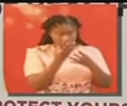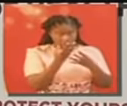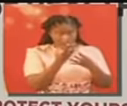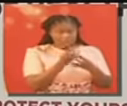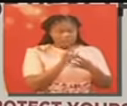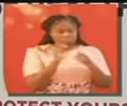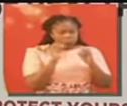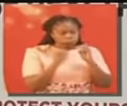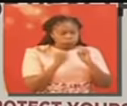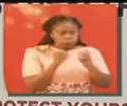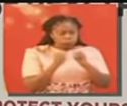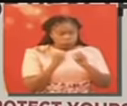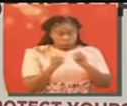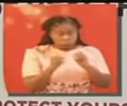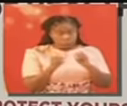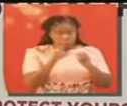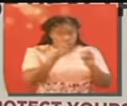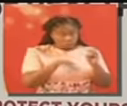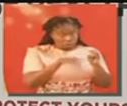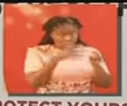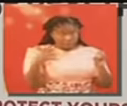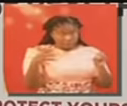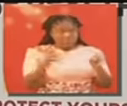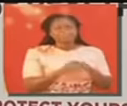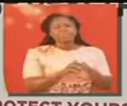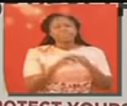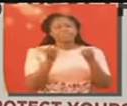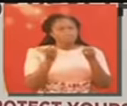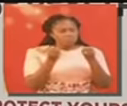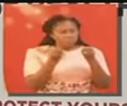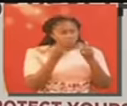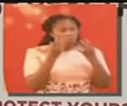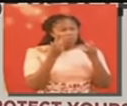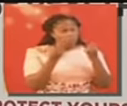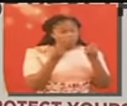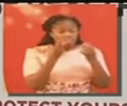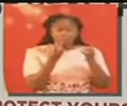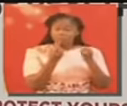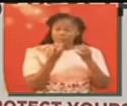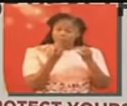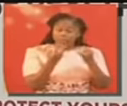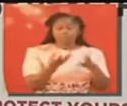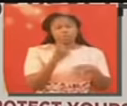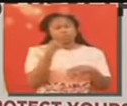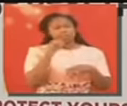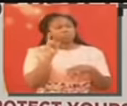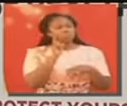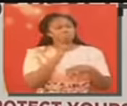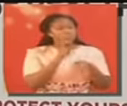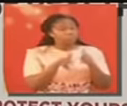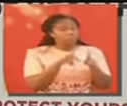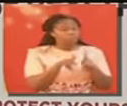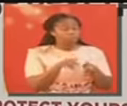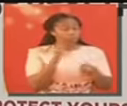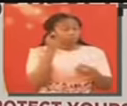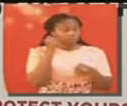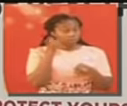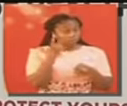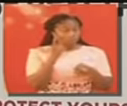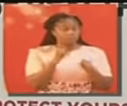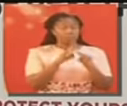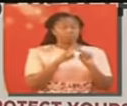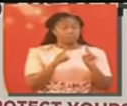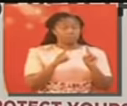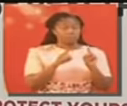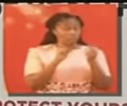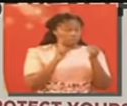at the numbers as being different from the total numbers of cases that have been reported, is basically a misunderstanding of how